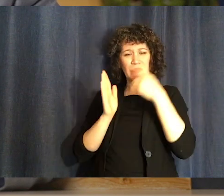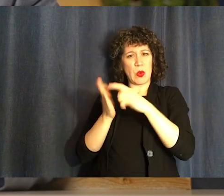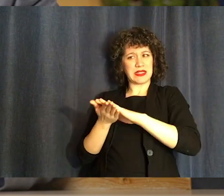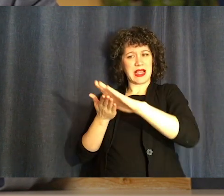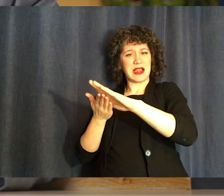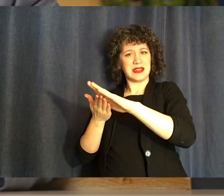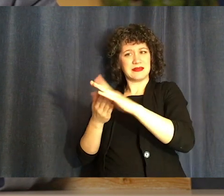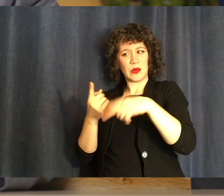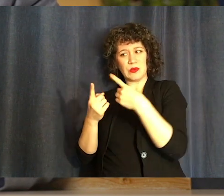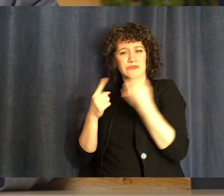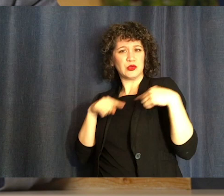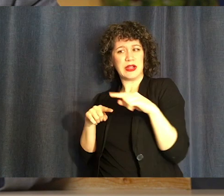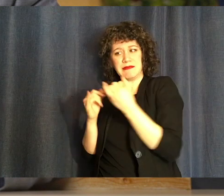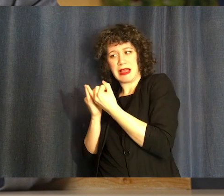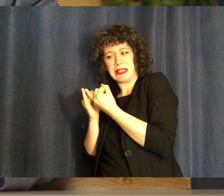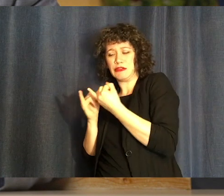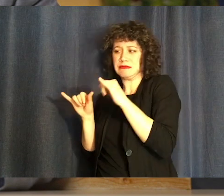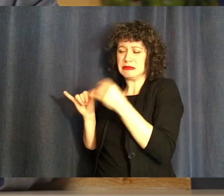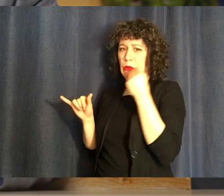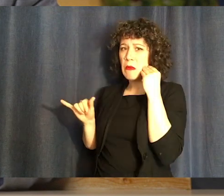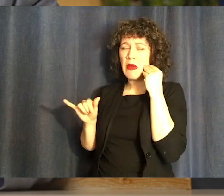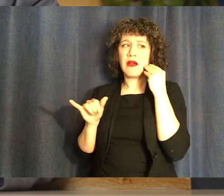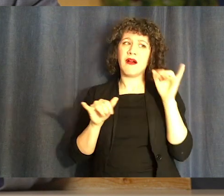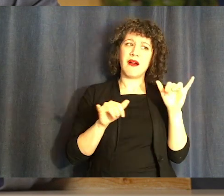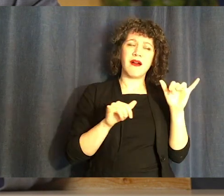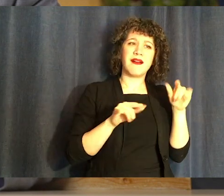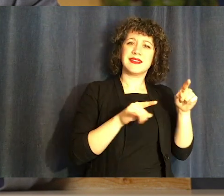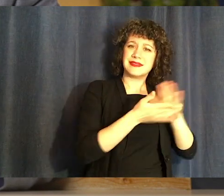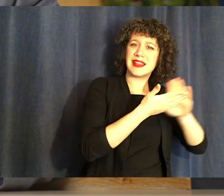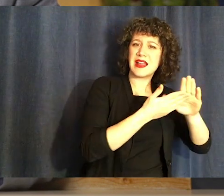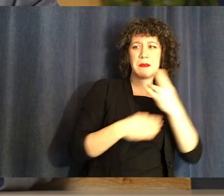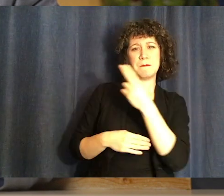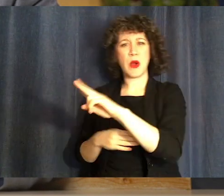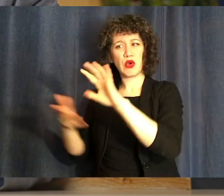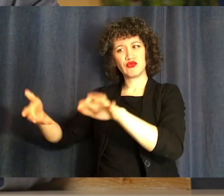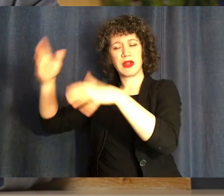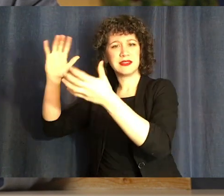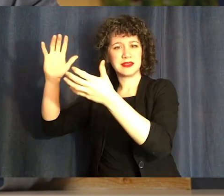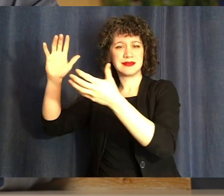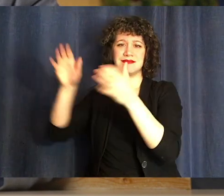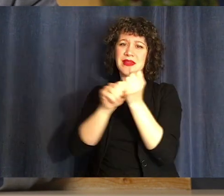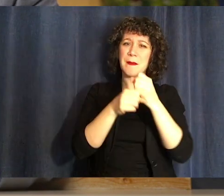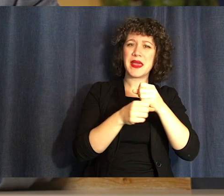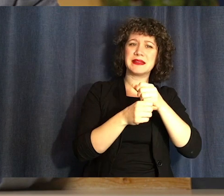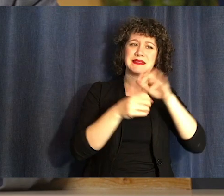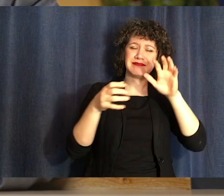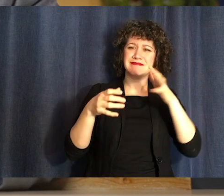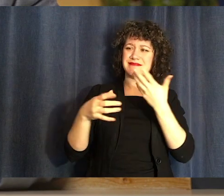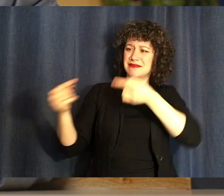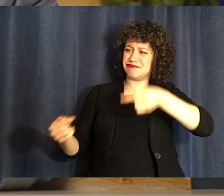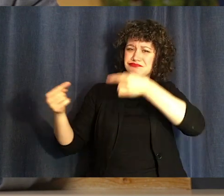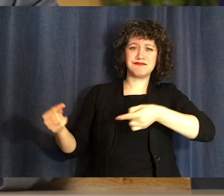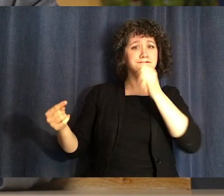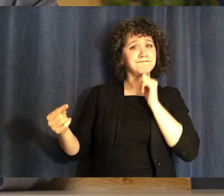trumps crisis and helps make difficult situations bearable. Let me say that again, kindness trumps crisis. This is how I would like to